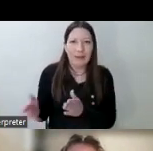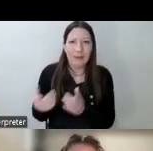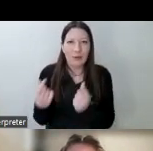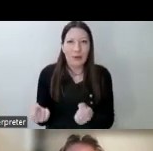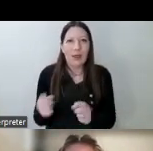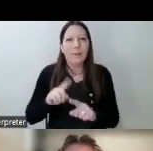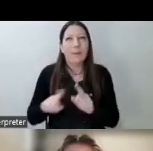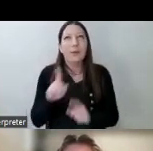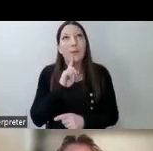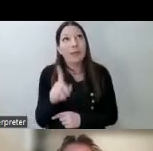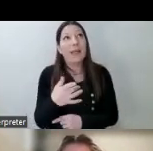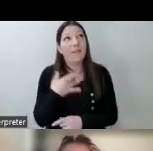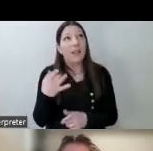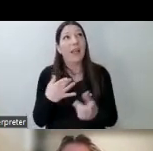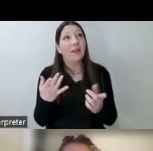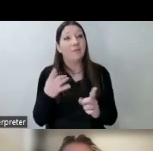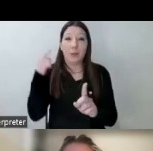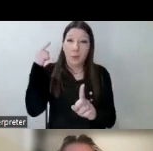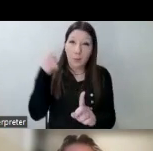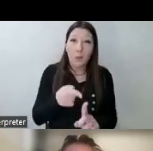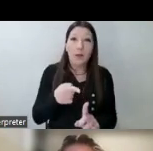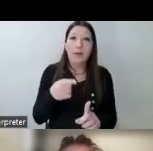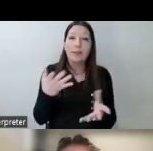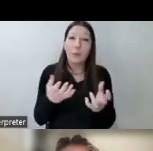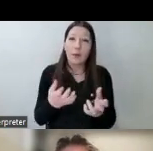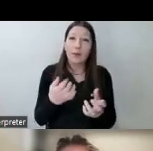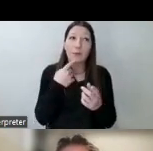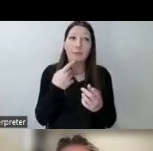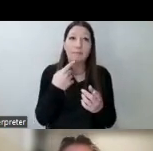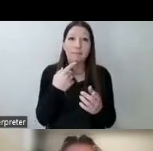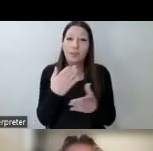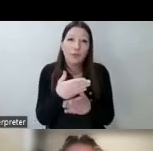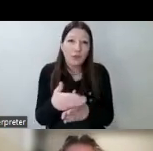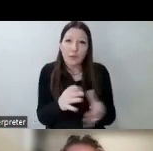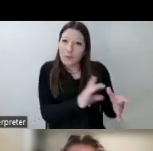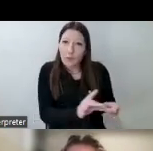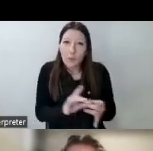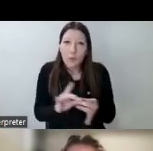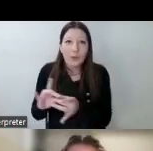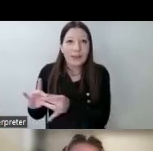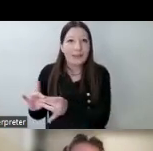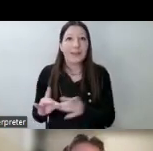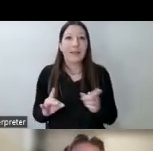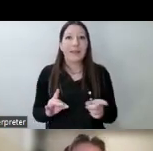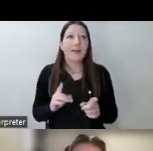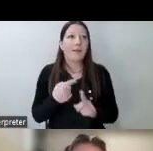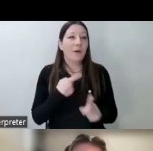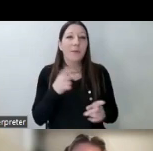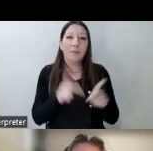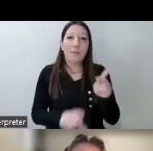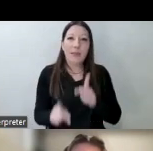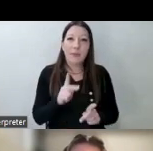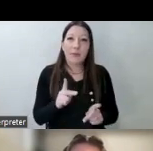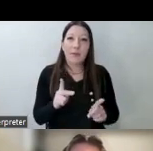tell the story of a place that is both preserved in time by much of its cottage country infrastructures, yet also forced